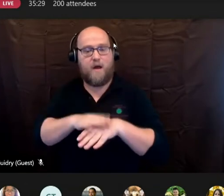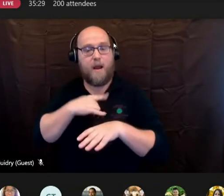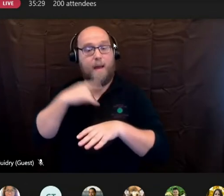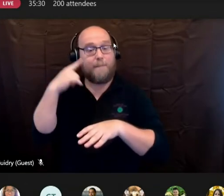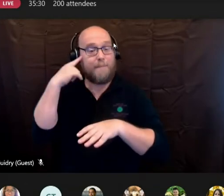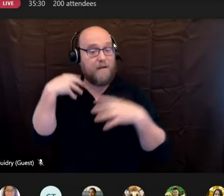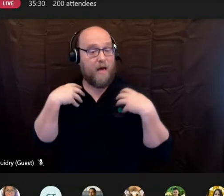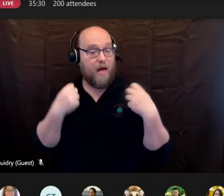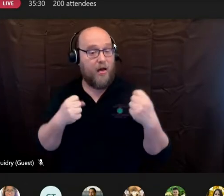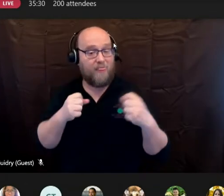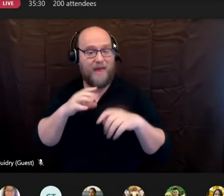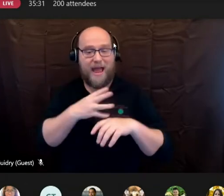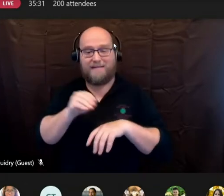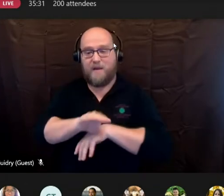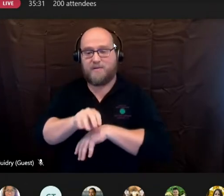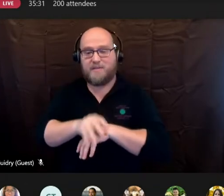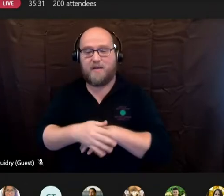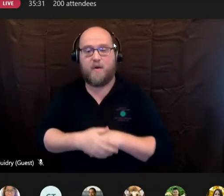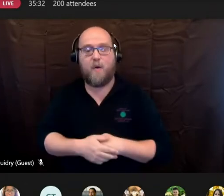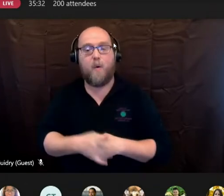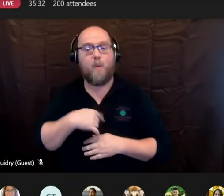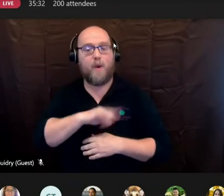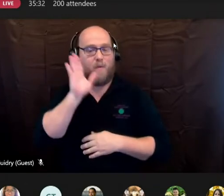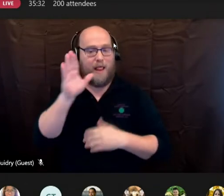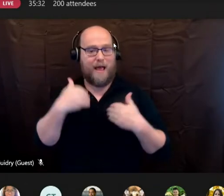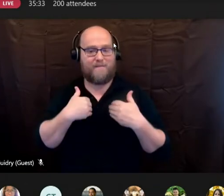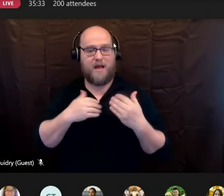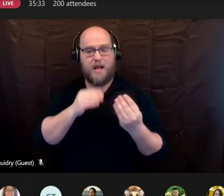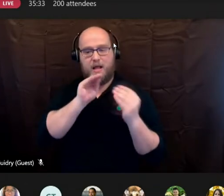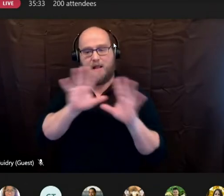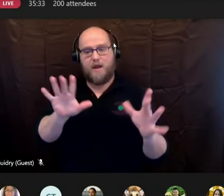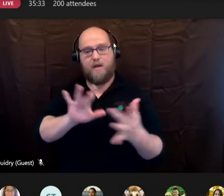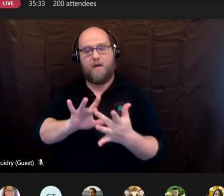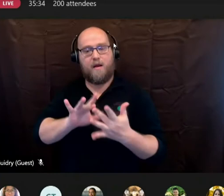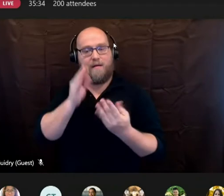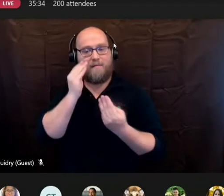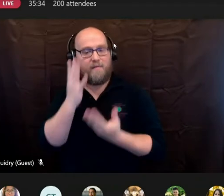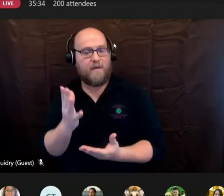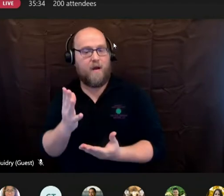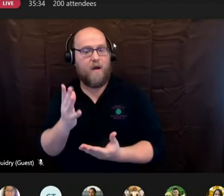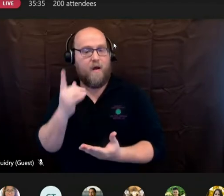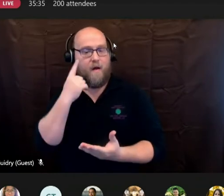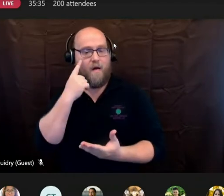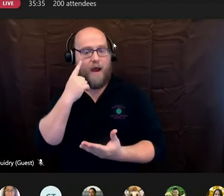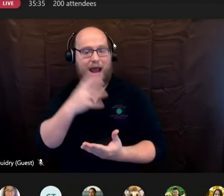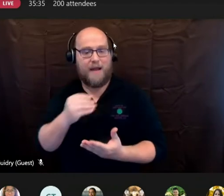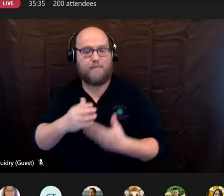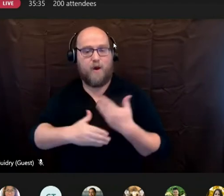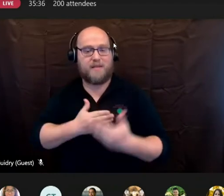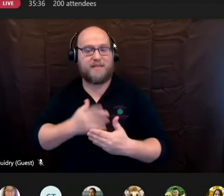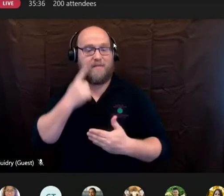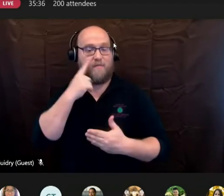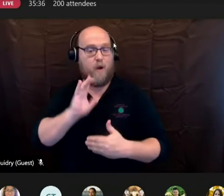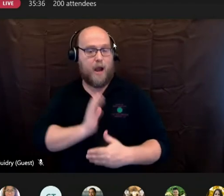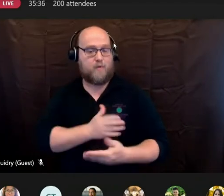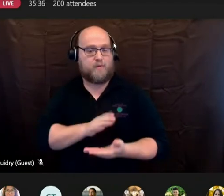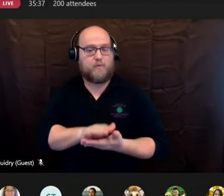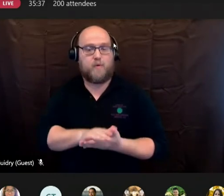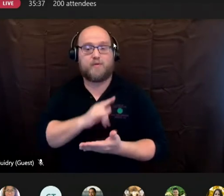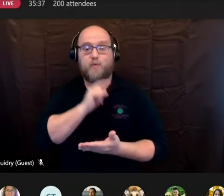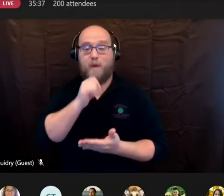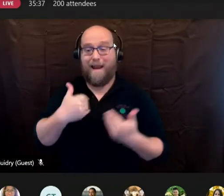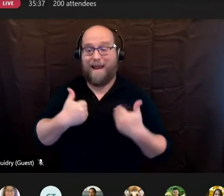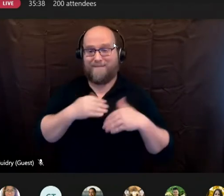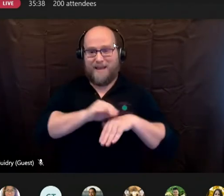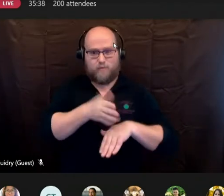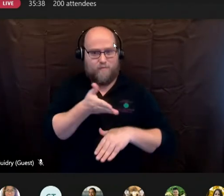not have a counselor, a social worker, or care coordination staffing in their buildings to get supports for students. We